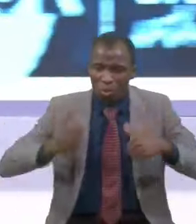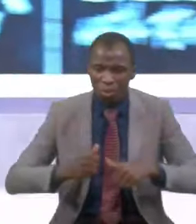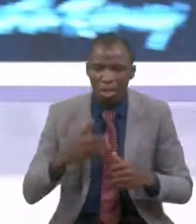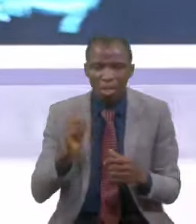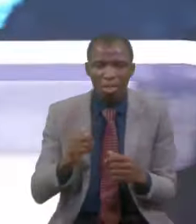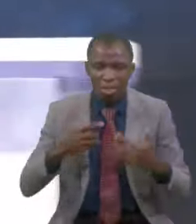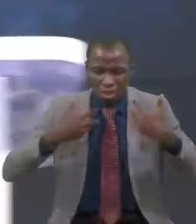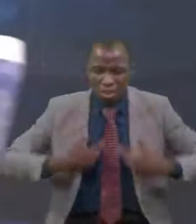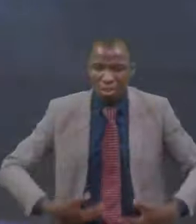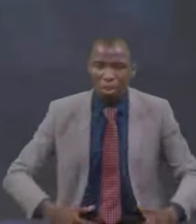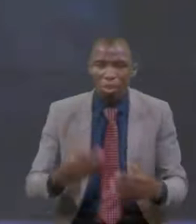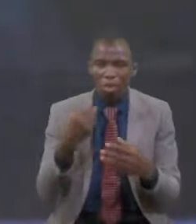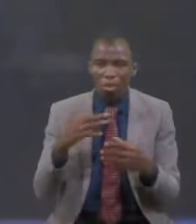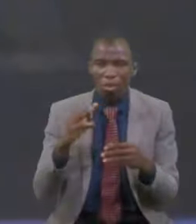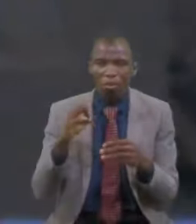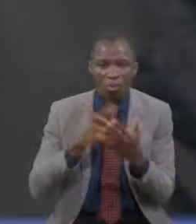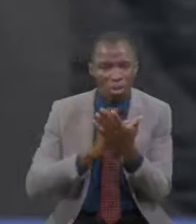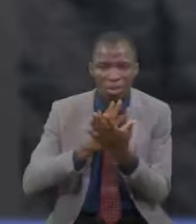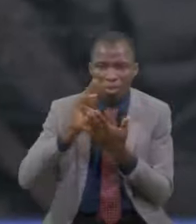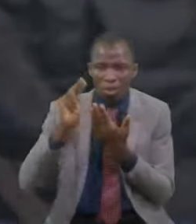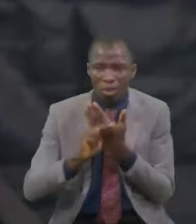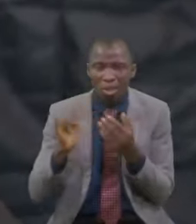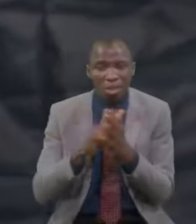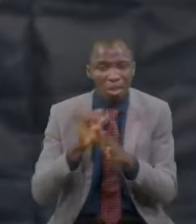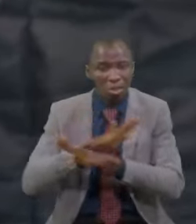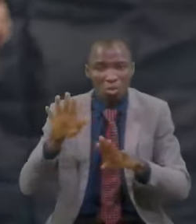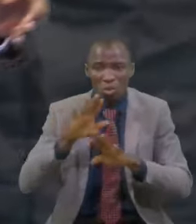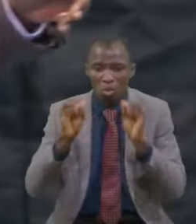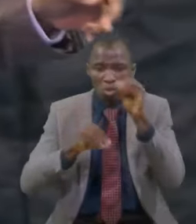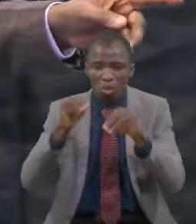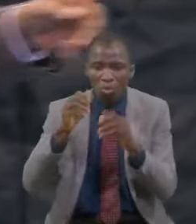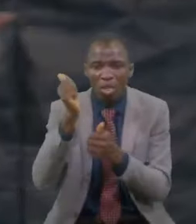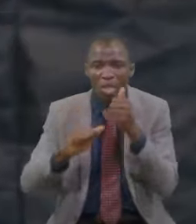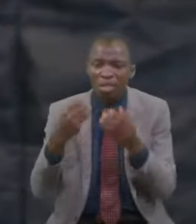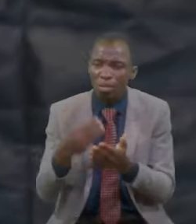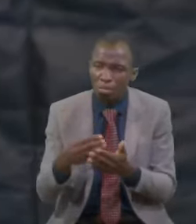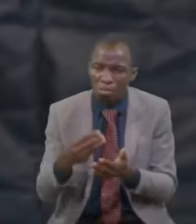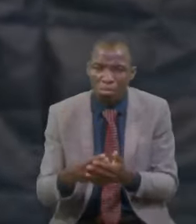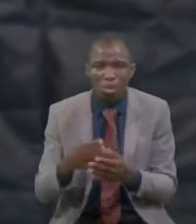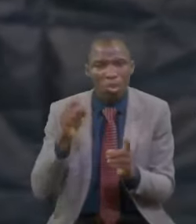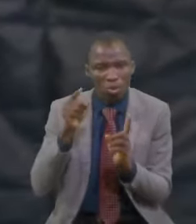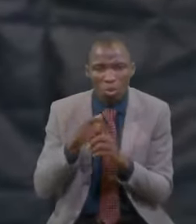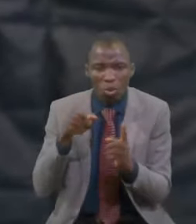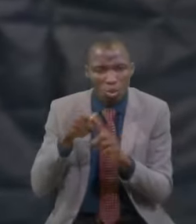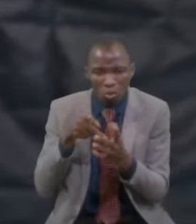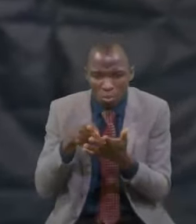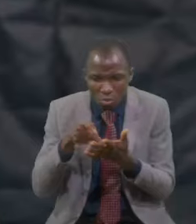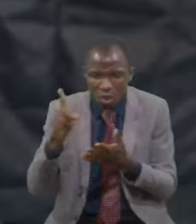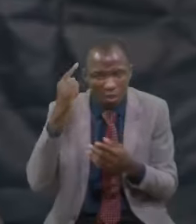which you didn't contribute any amount to pay for. I say it this